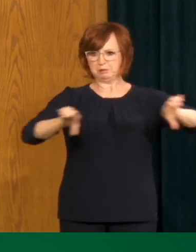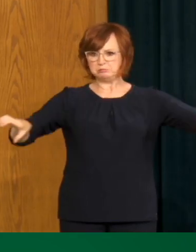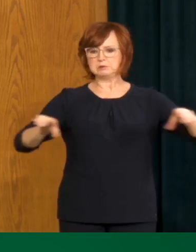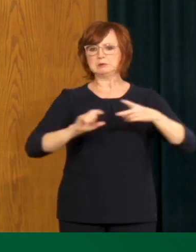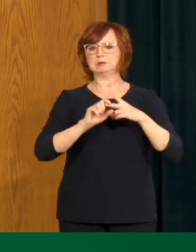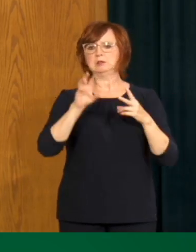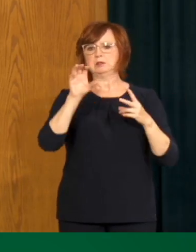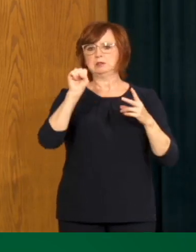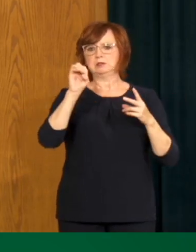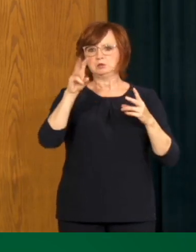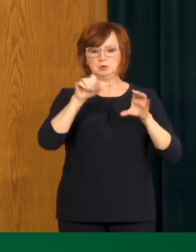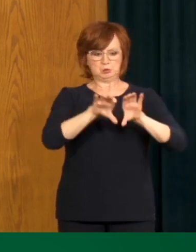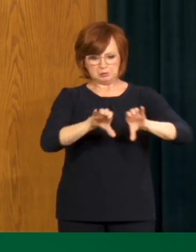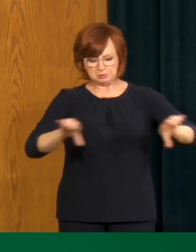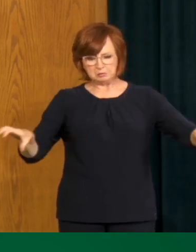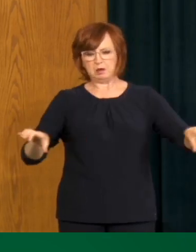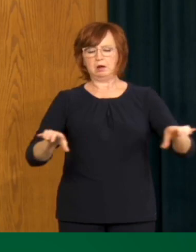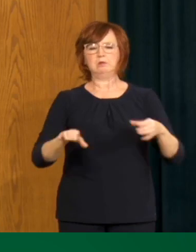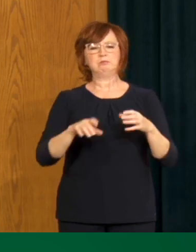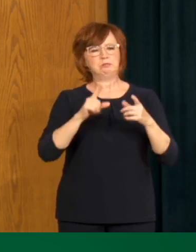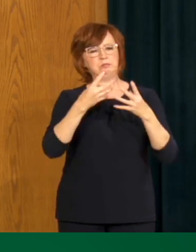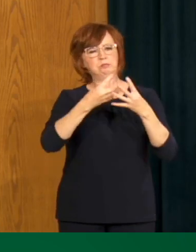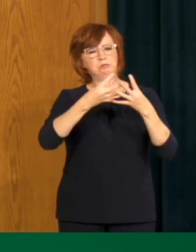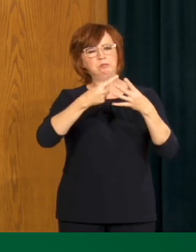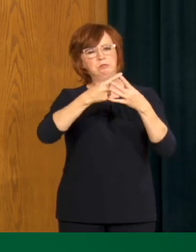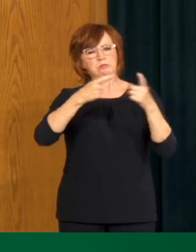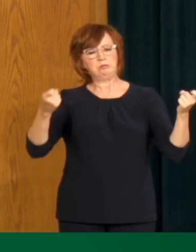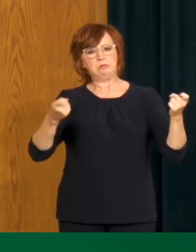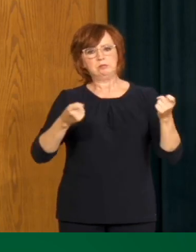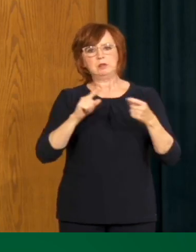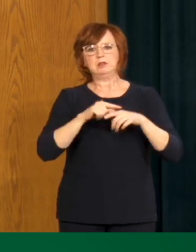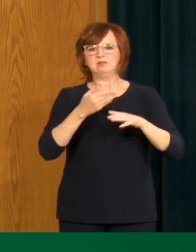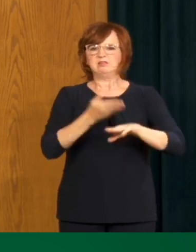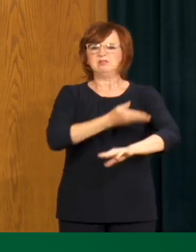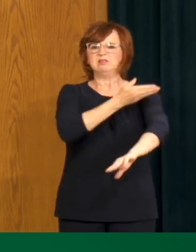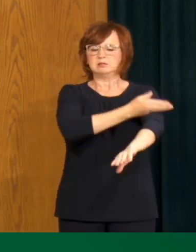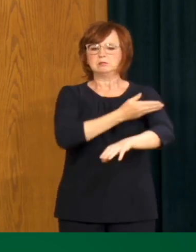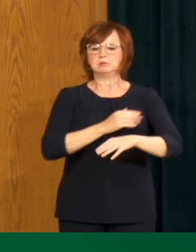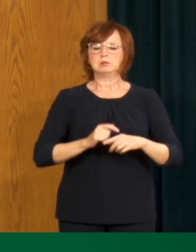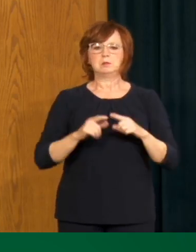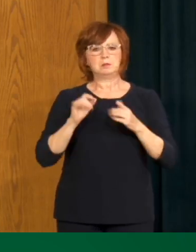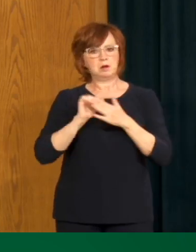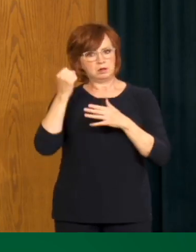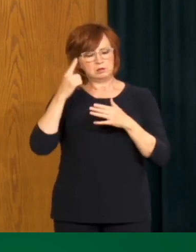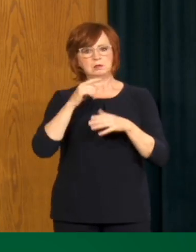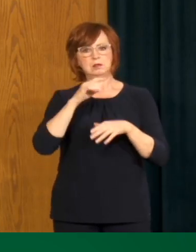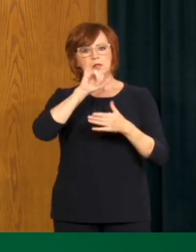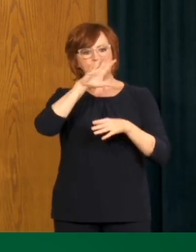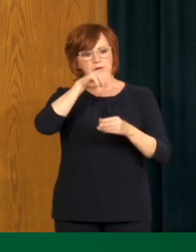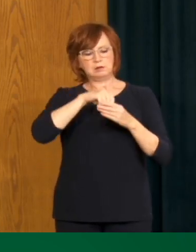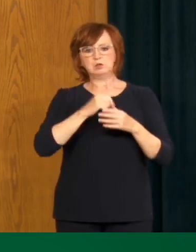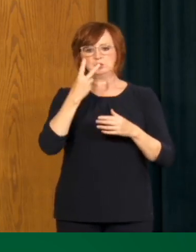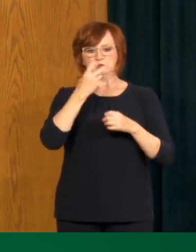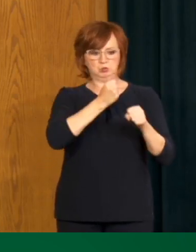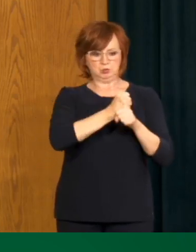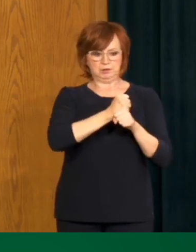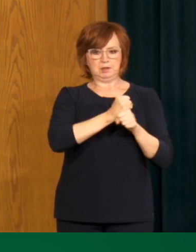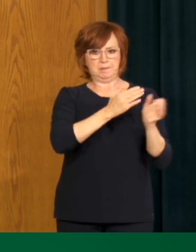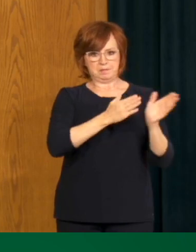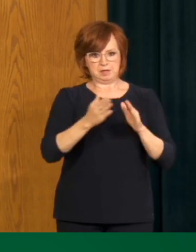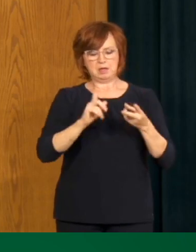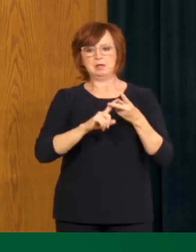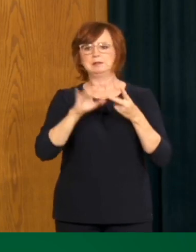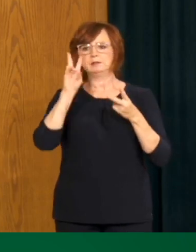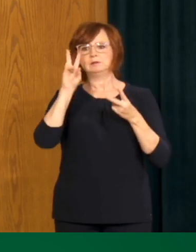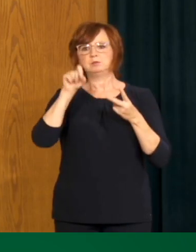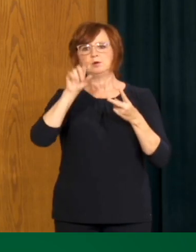capital funding that is made available for our long-term care facilities as part of our 2-year, $7.5 billion Building a